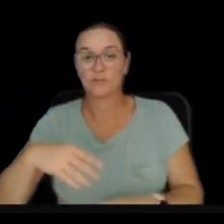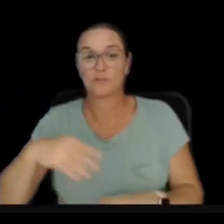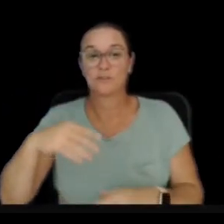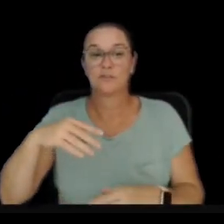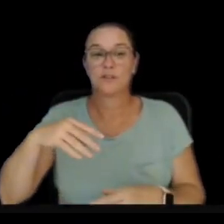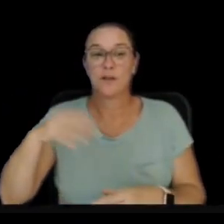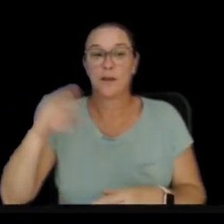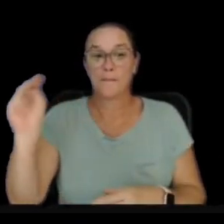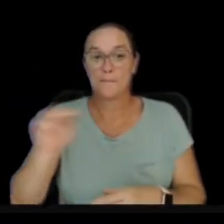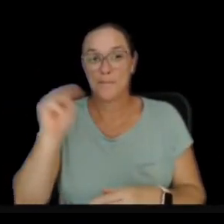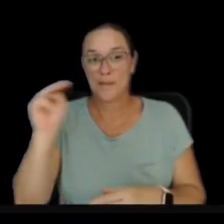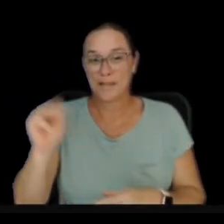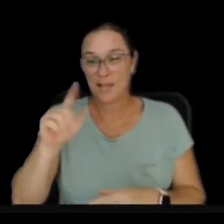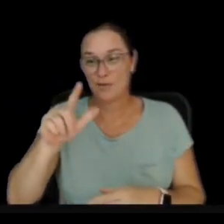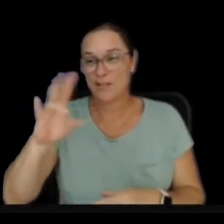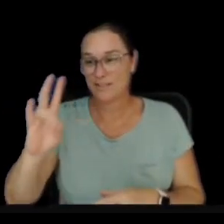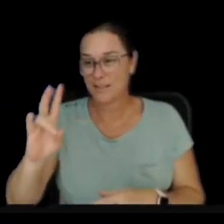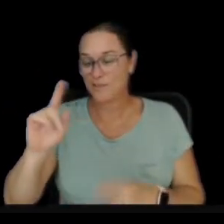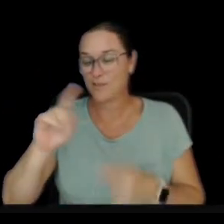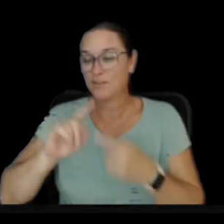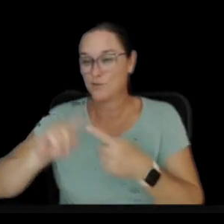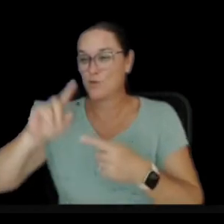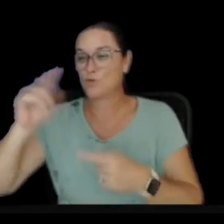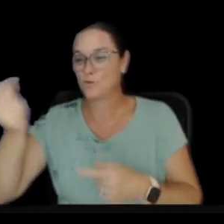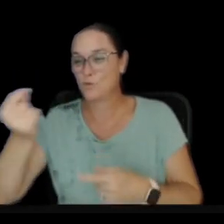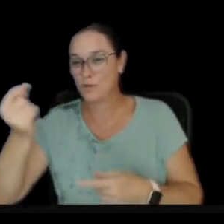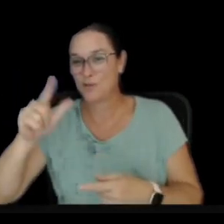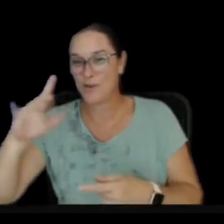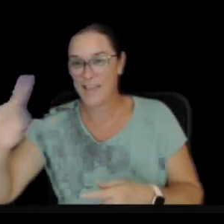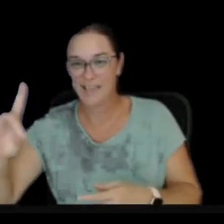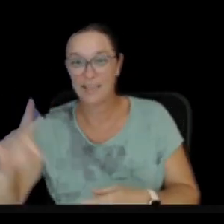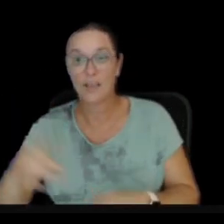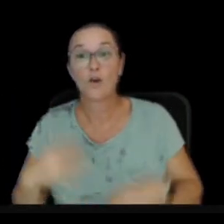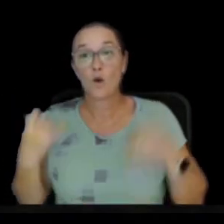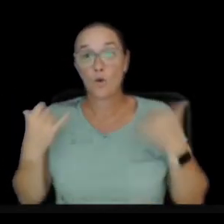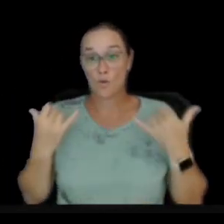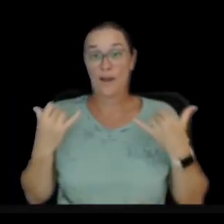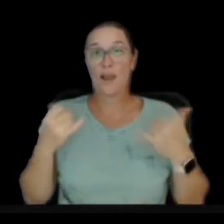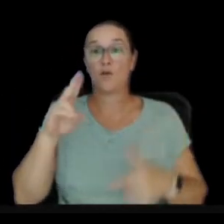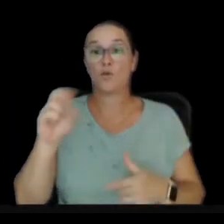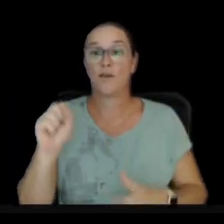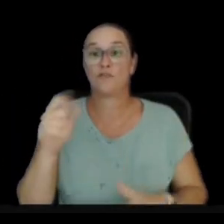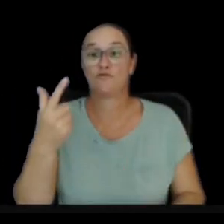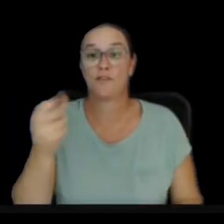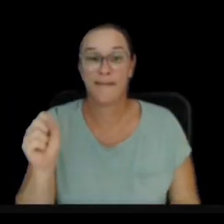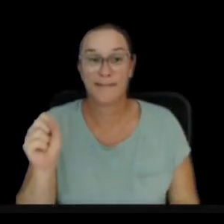27th to Tuesday the 28th. And as it currently stands, the USGS is